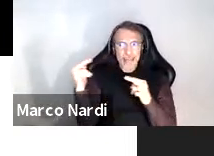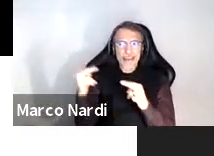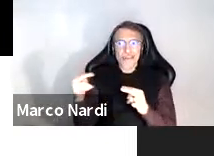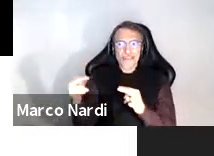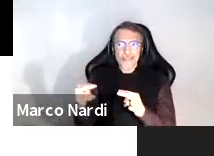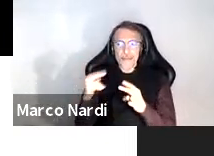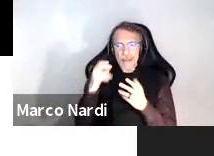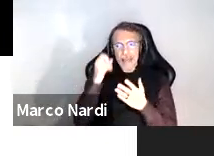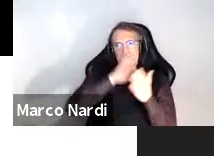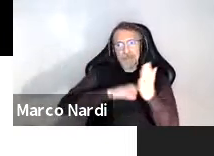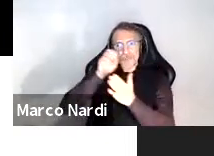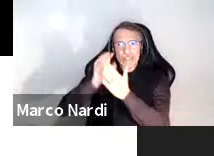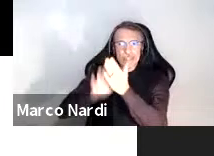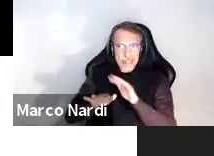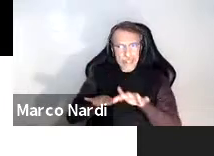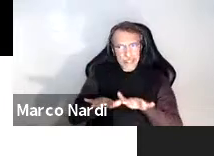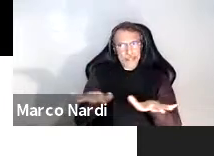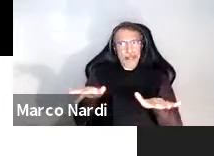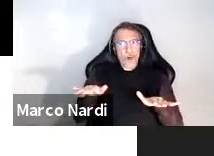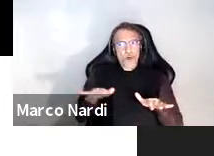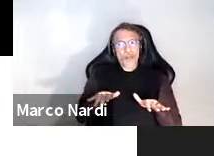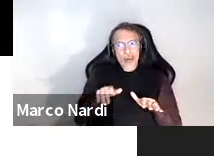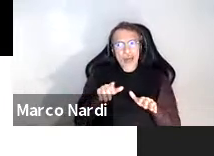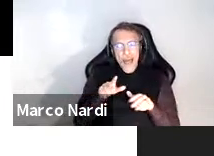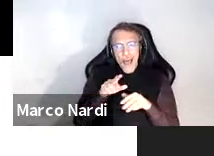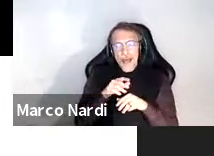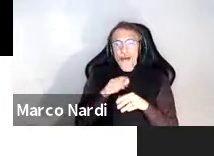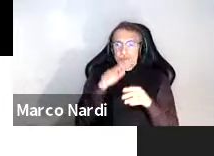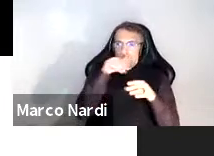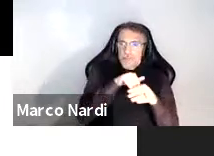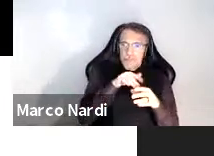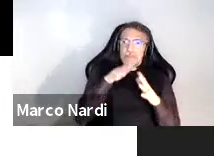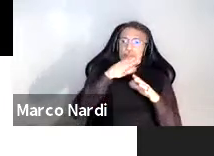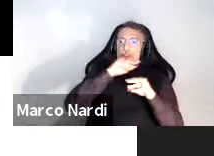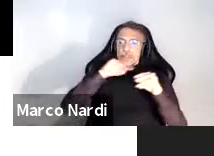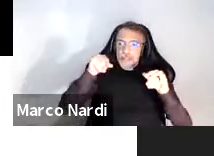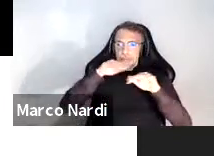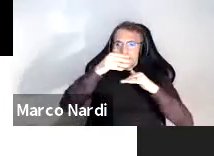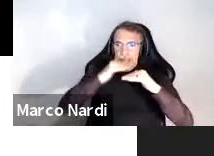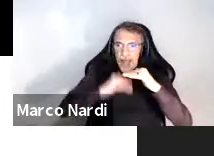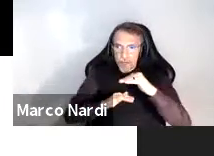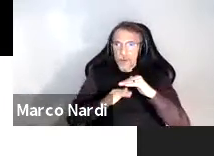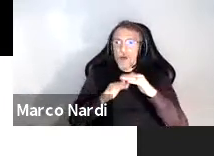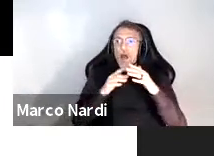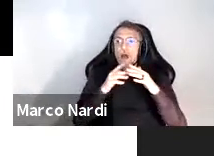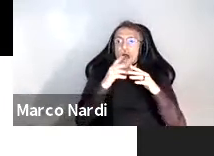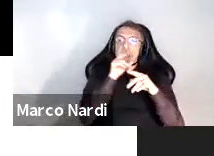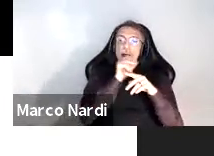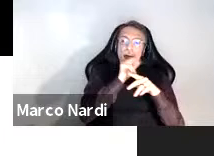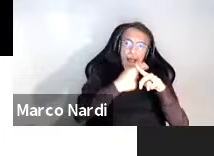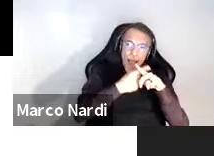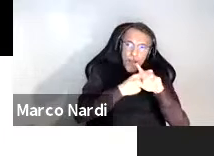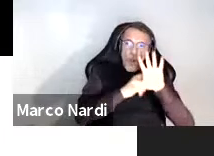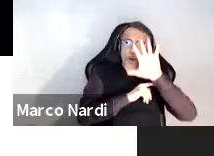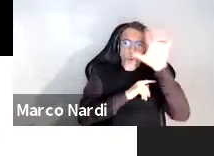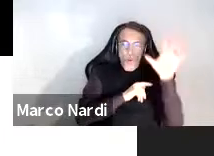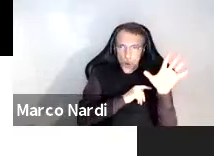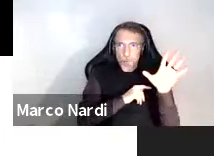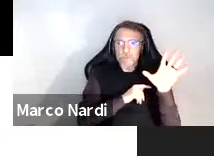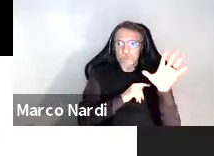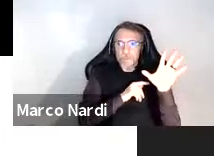of the experiences on the ground in the context of sub-Saharan Africa as well as Anglo-West African